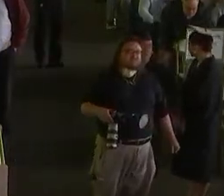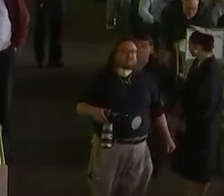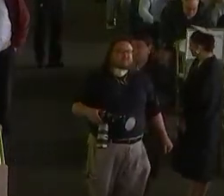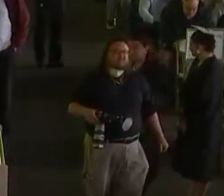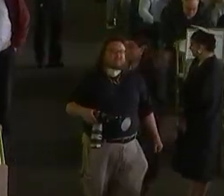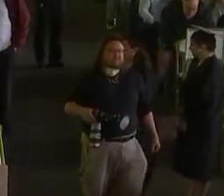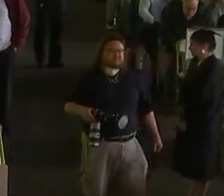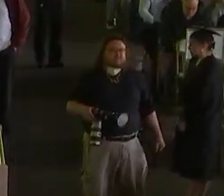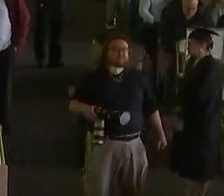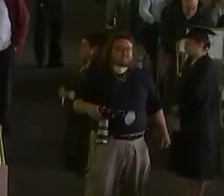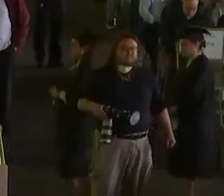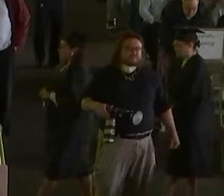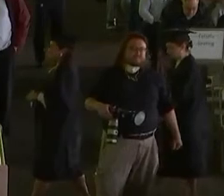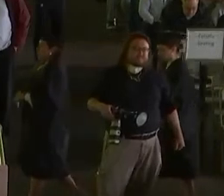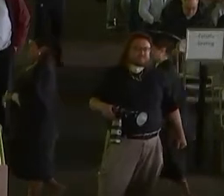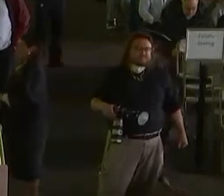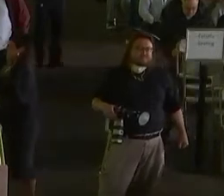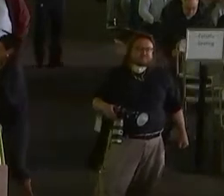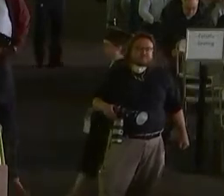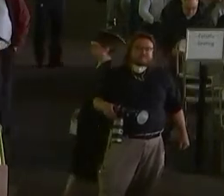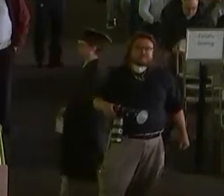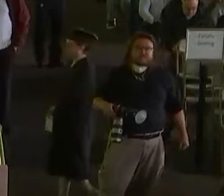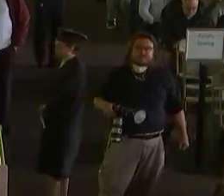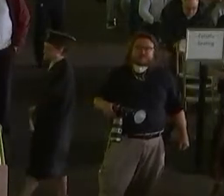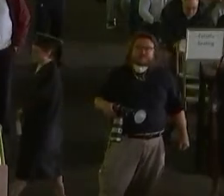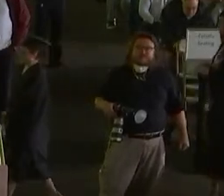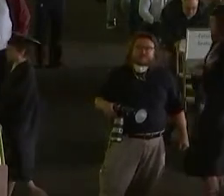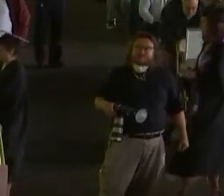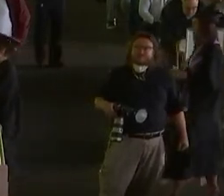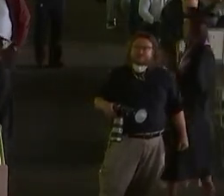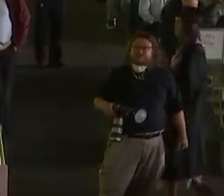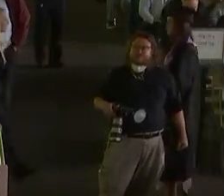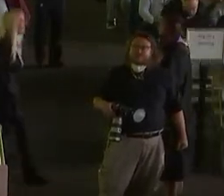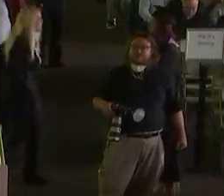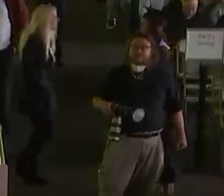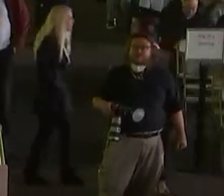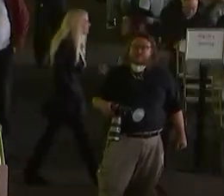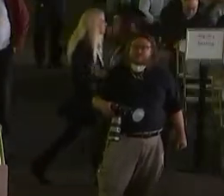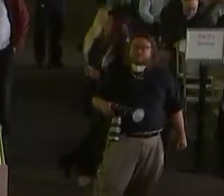I am pleased to announce the candidates for graduation for communication.